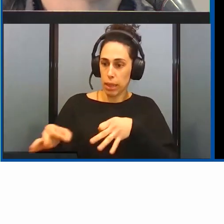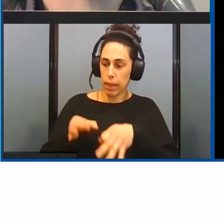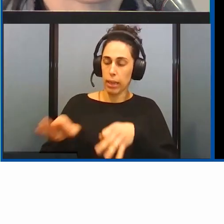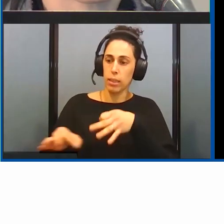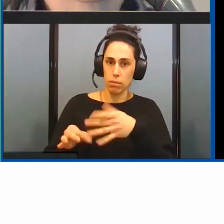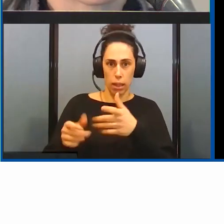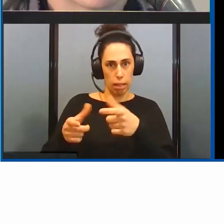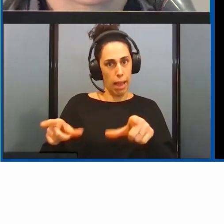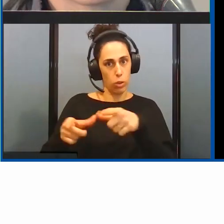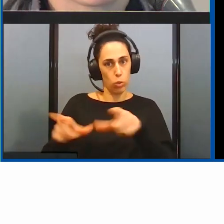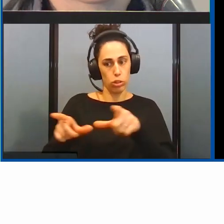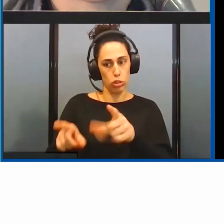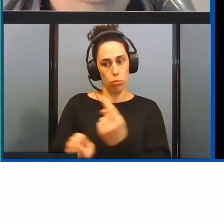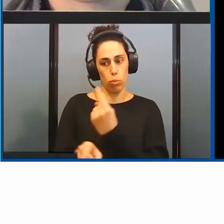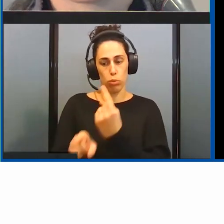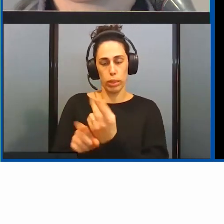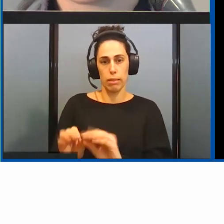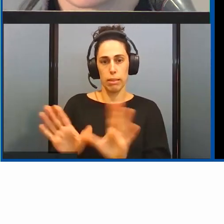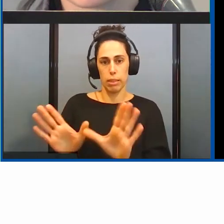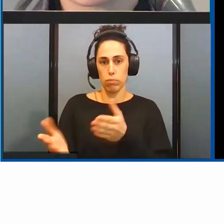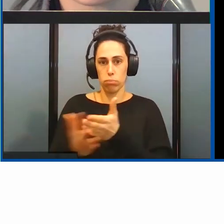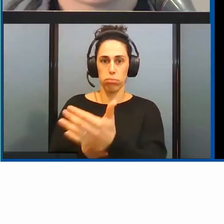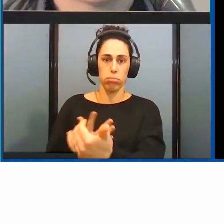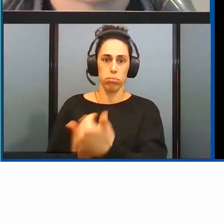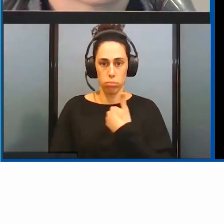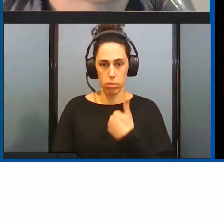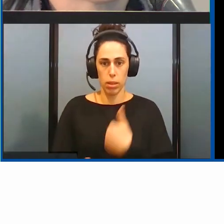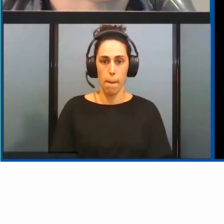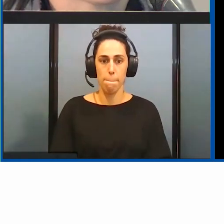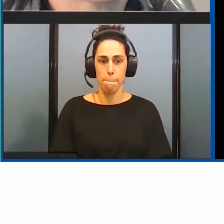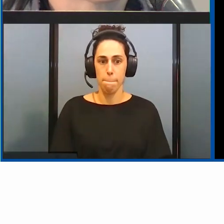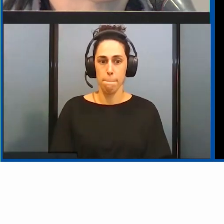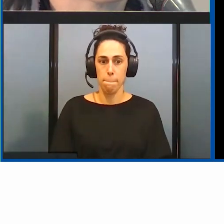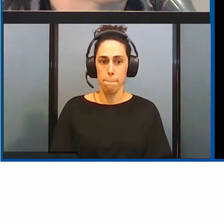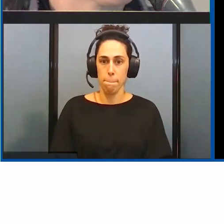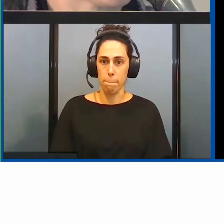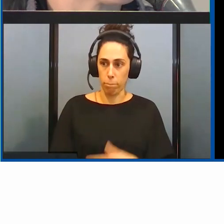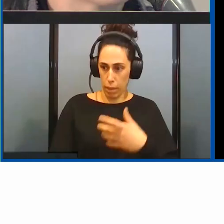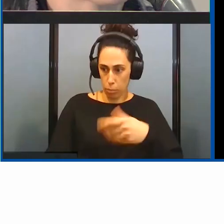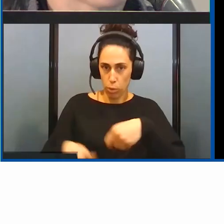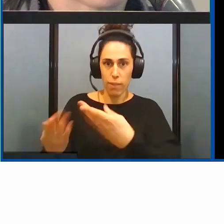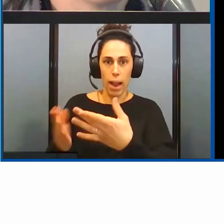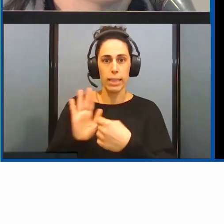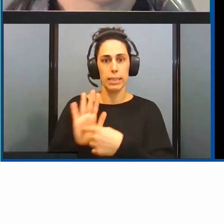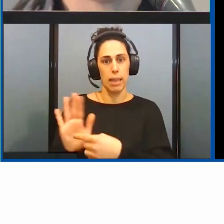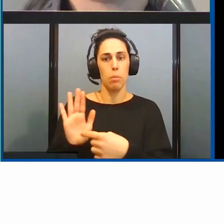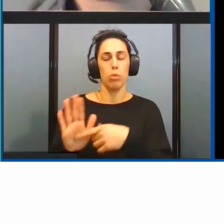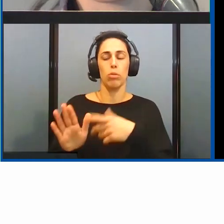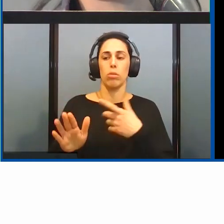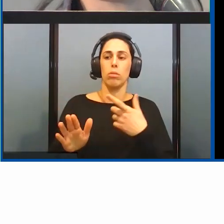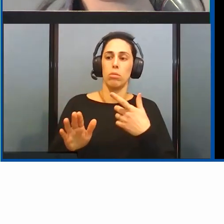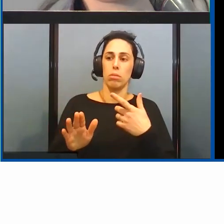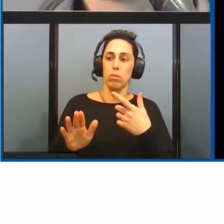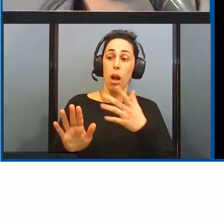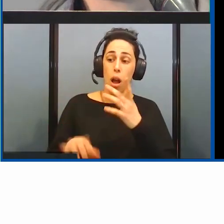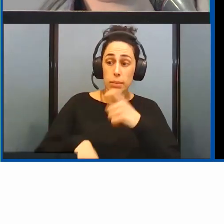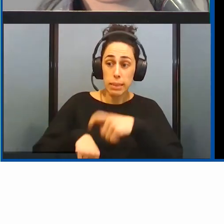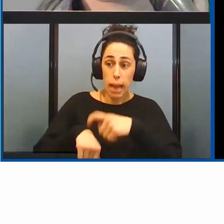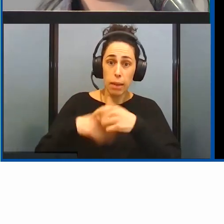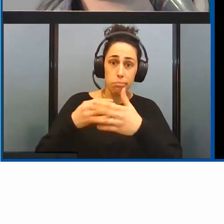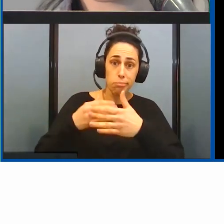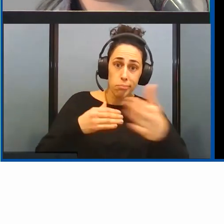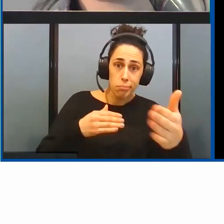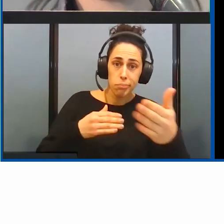examples if that's what's required to make the understanding exist. We have to understand that they will change over time. In the immigration context